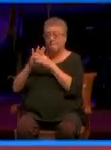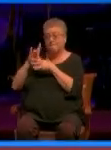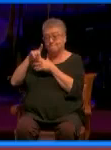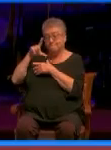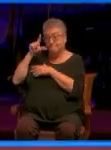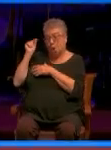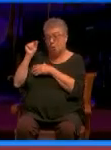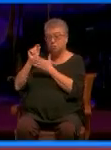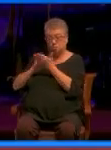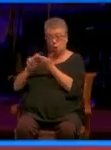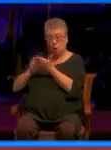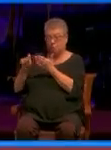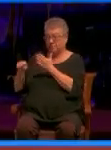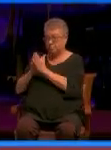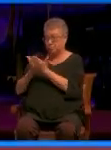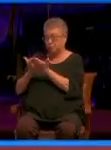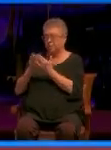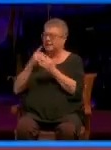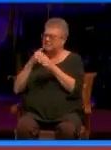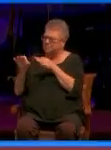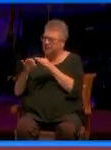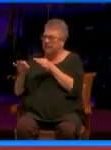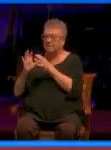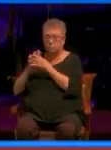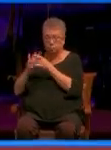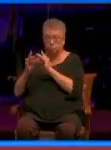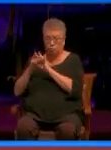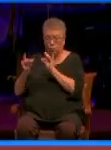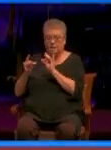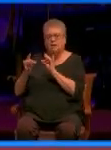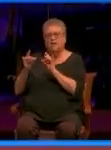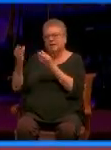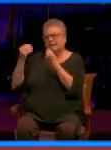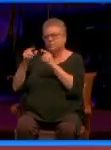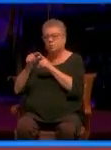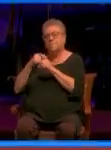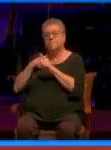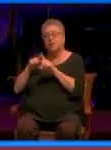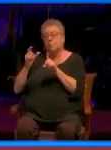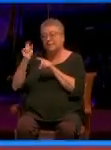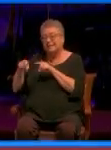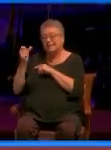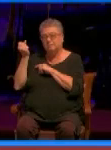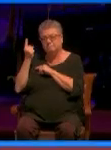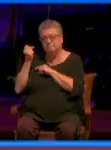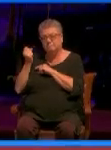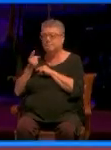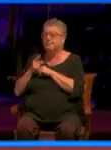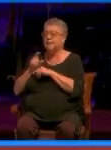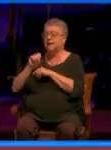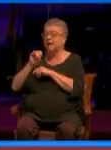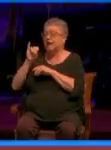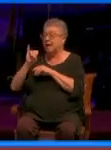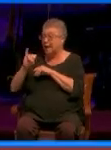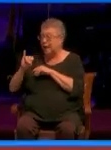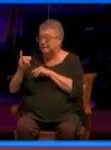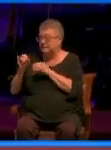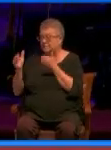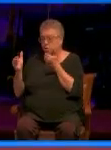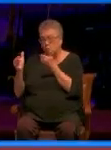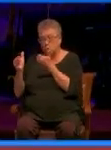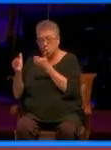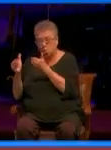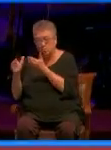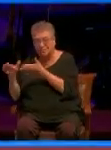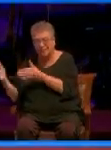understand what's going to take place in the story by giving us these words, but here's what we need to know. Isaac is nearing his death. Now it'll be